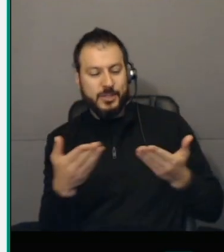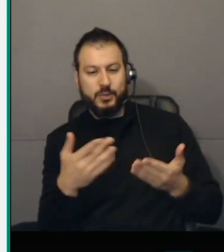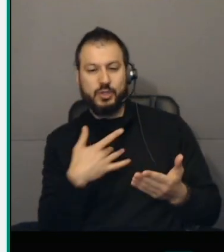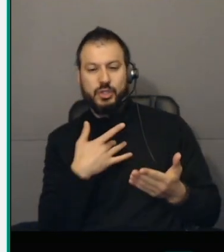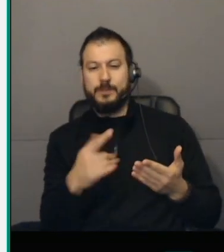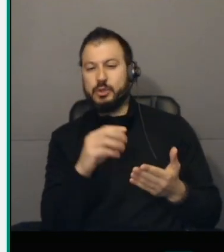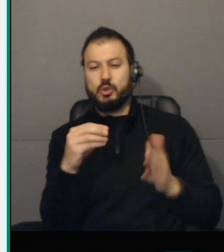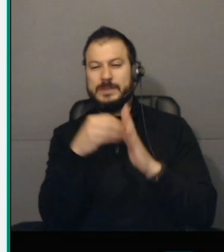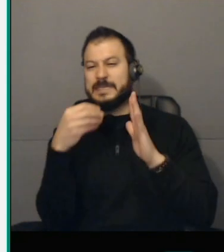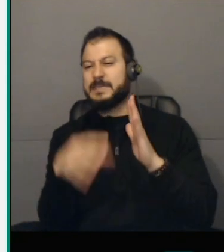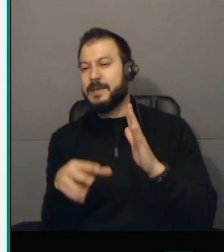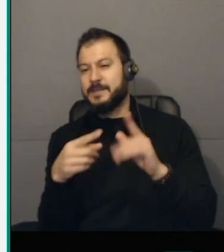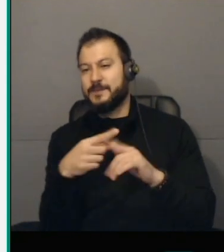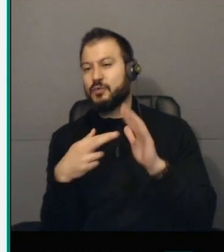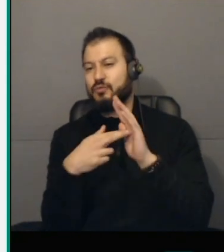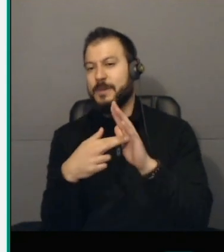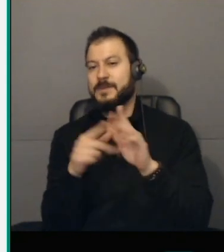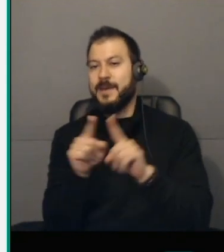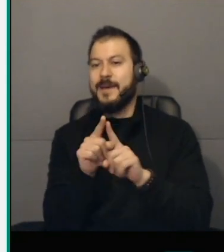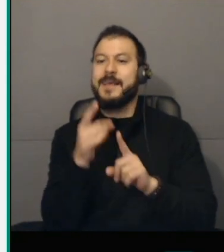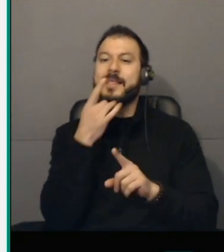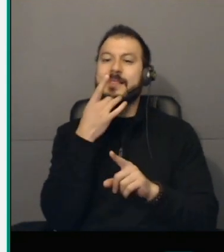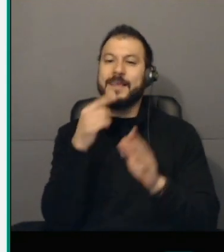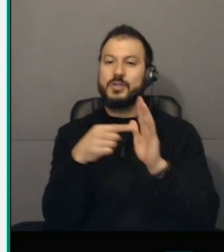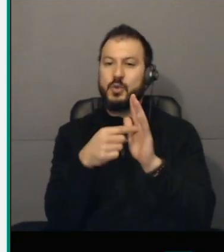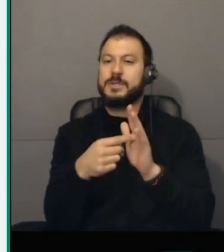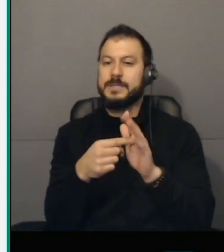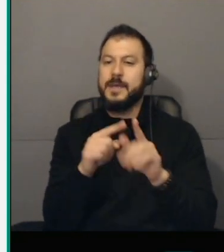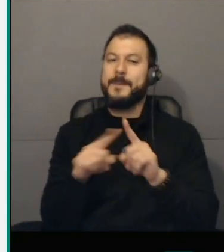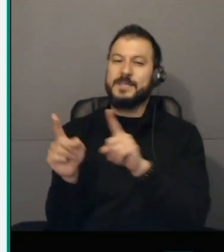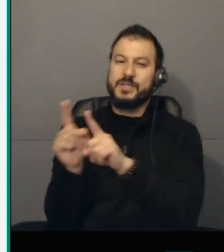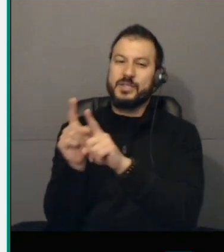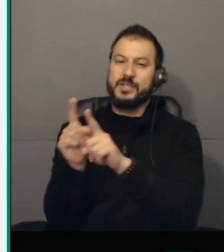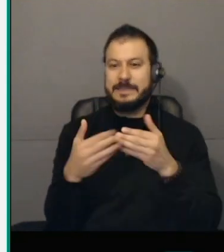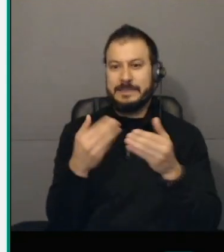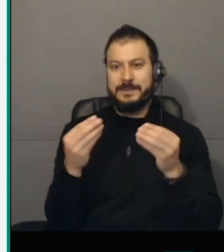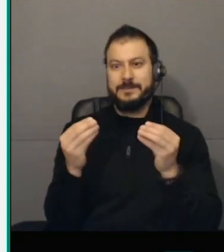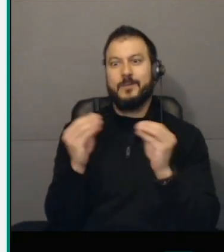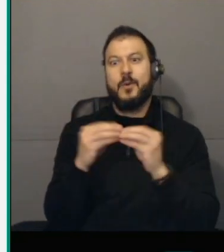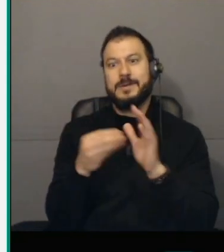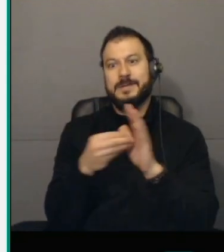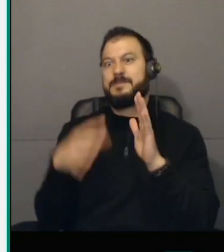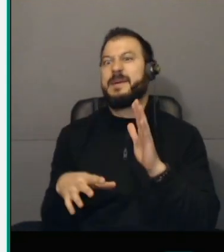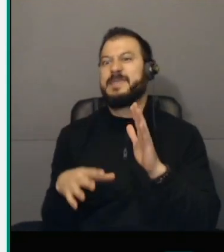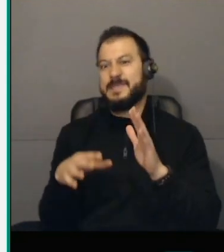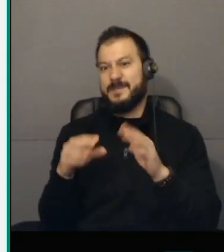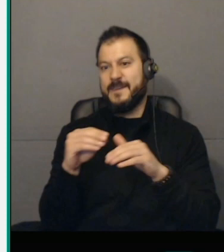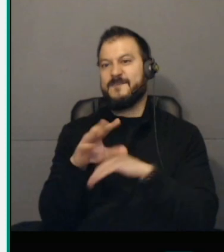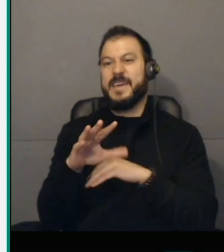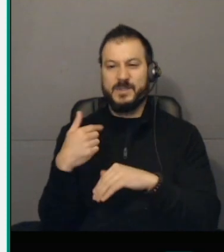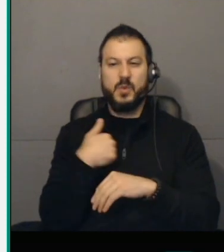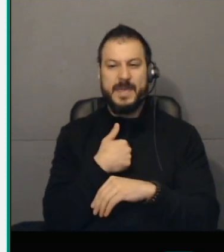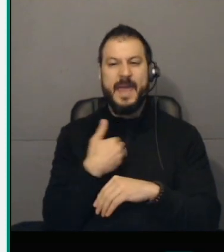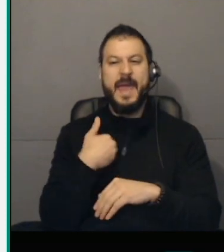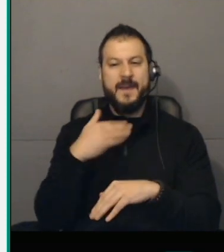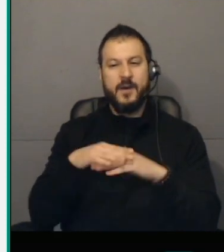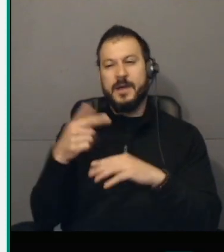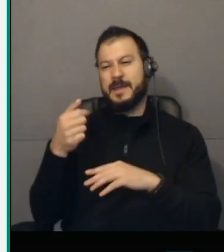would generally be too expensive to represent as light sources. But it's also easily the most expensive effect that we had on Gears 5.